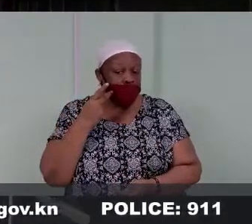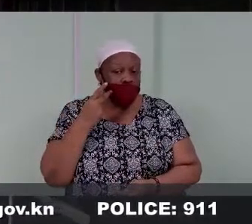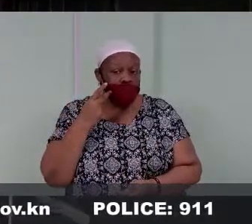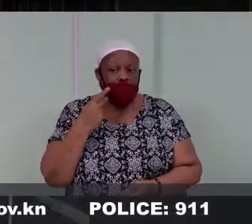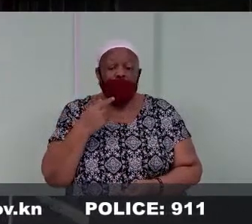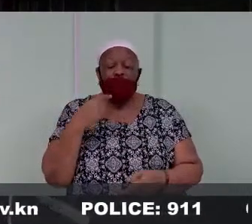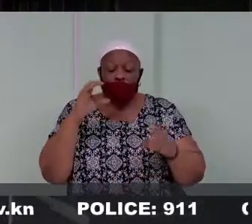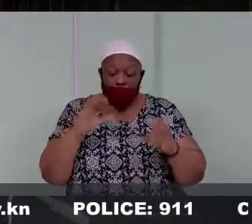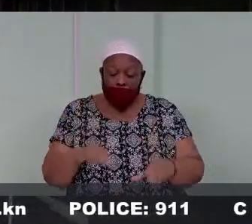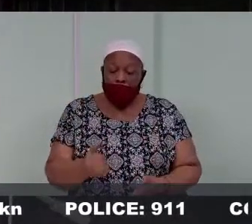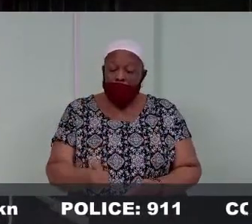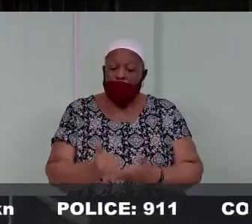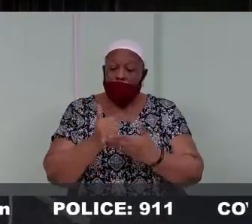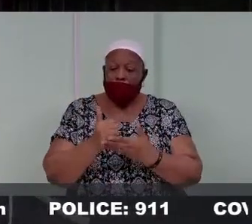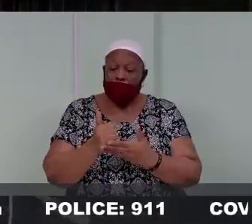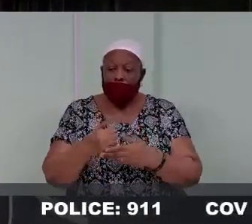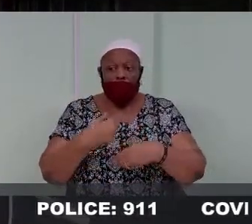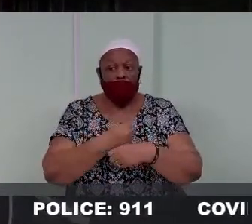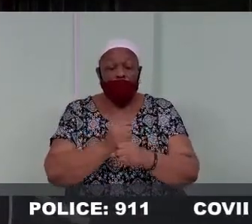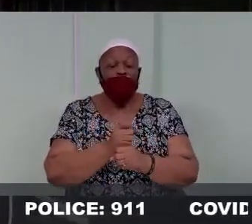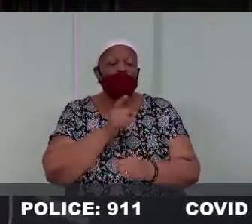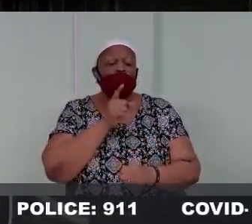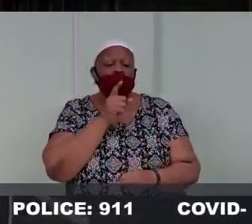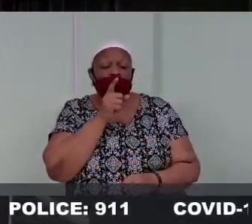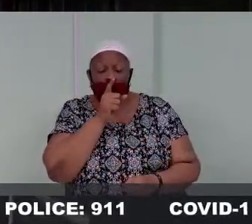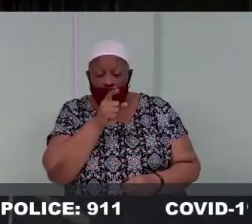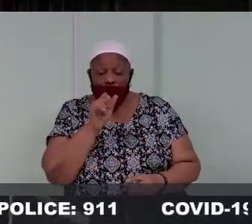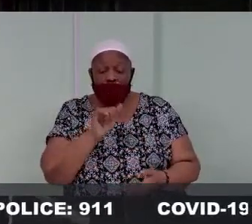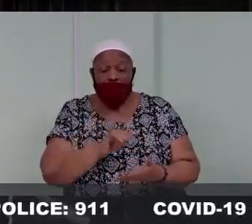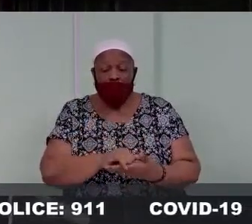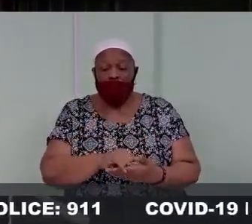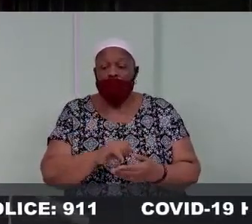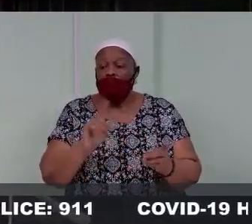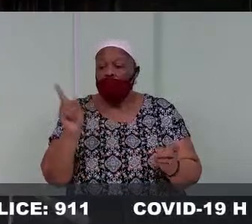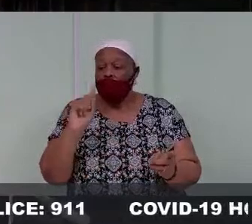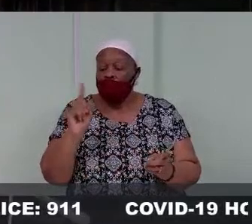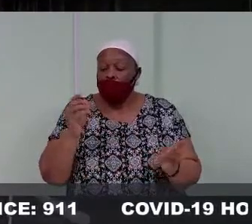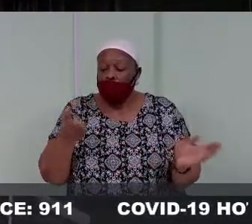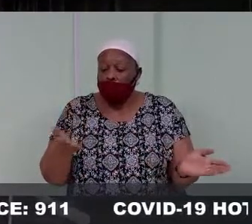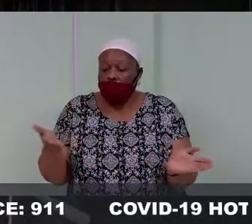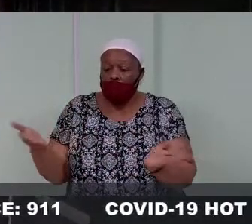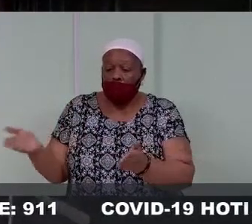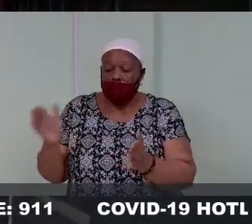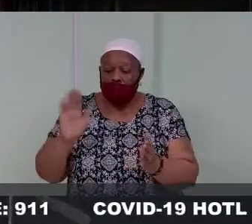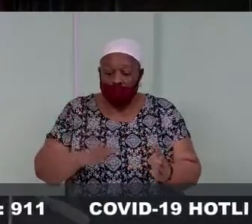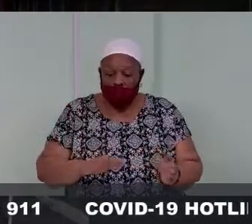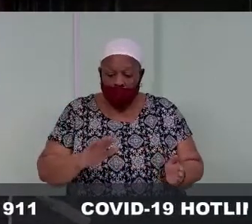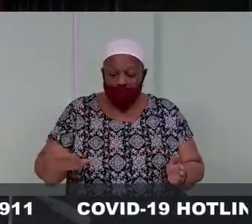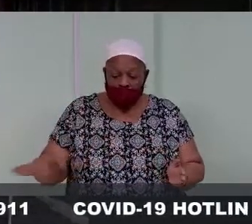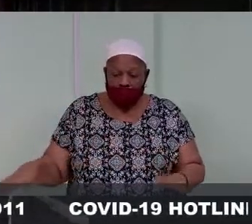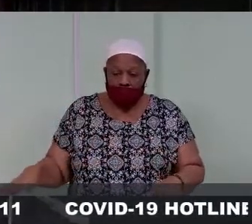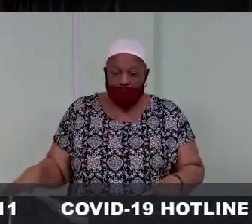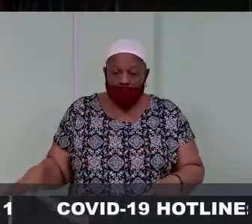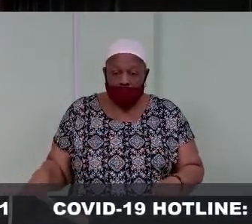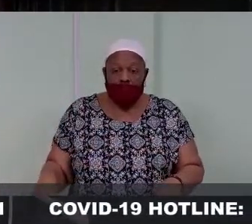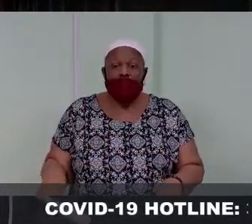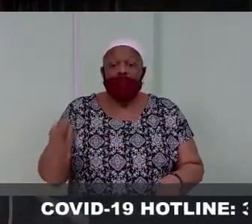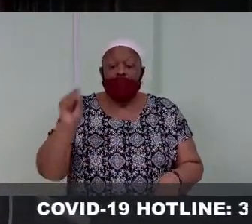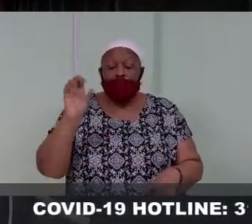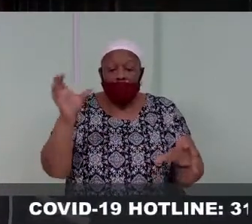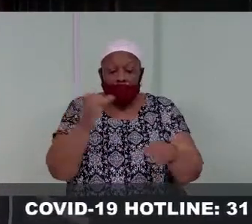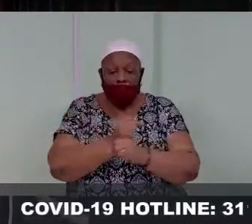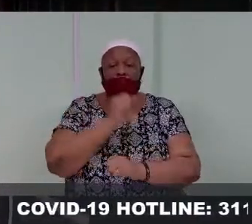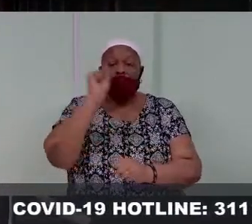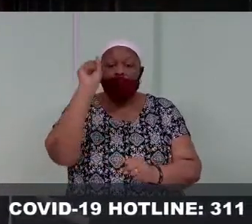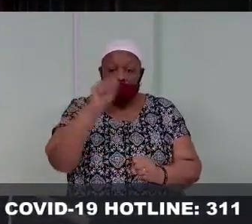that the center where you are taking your child or children has been approved to operate and it is doing